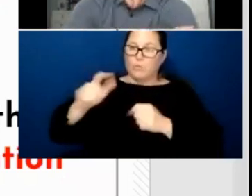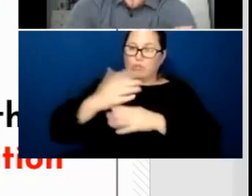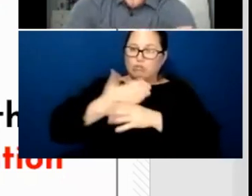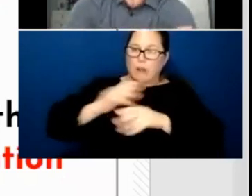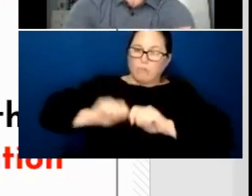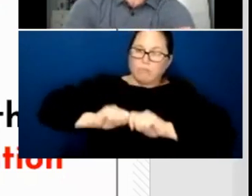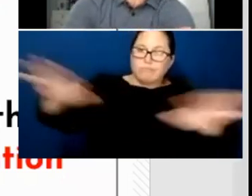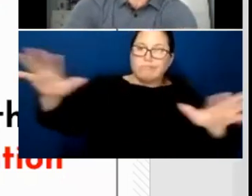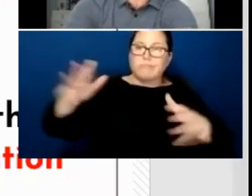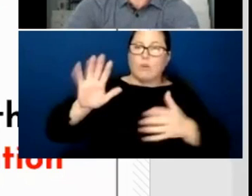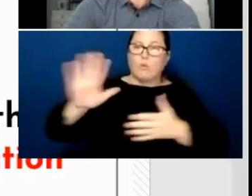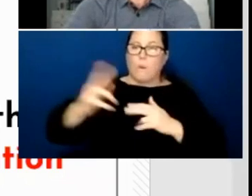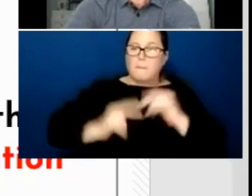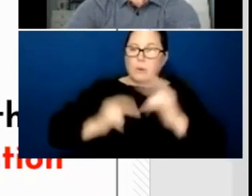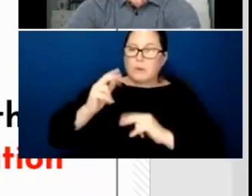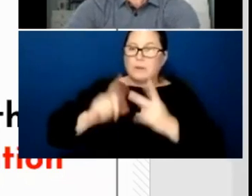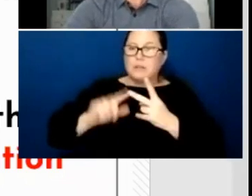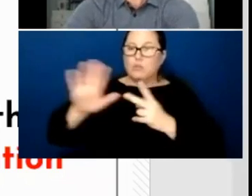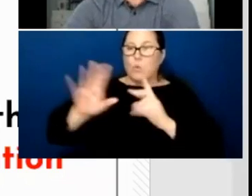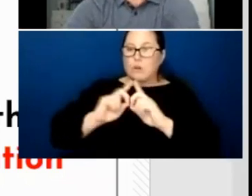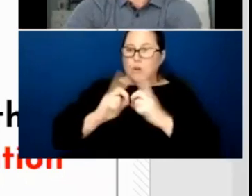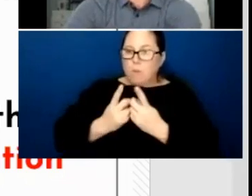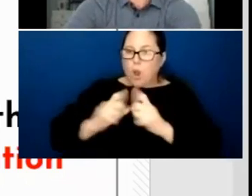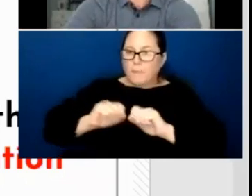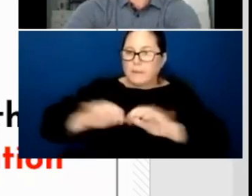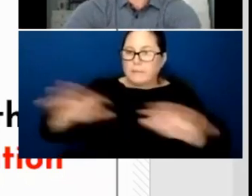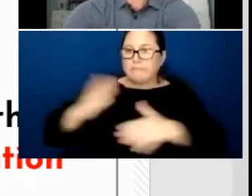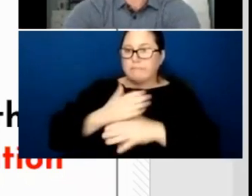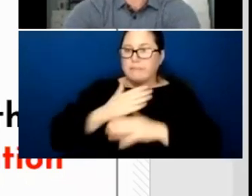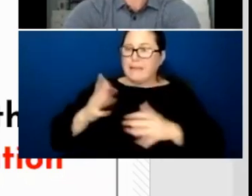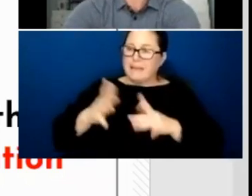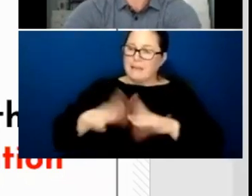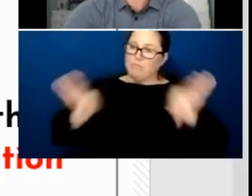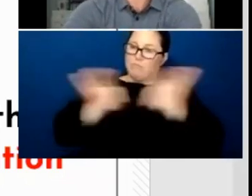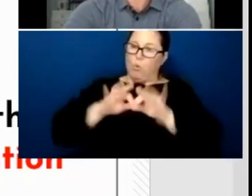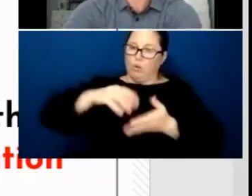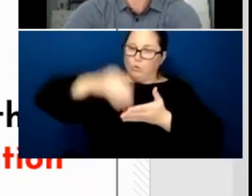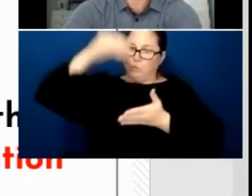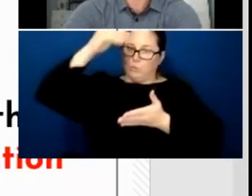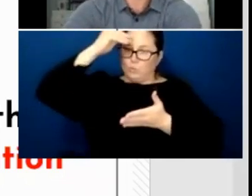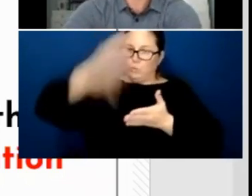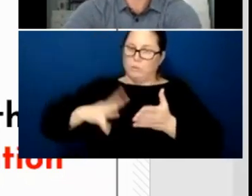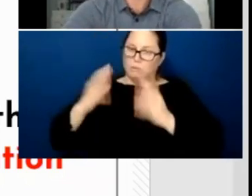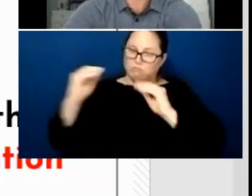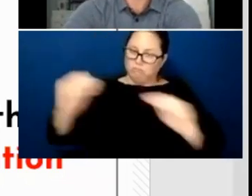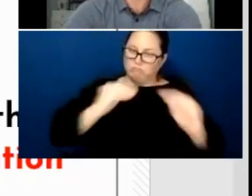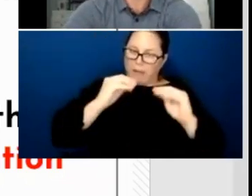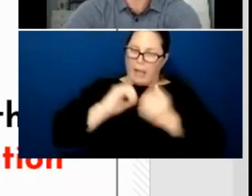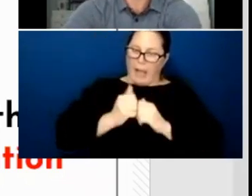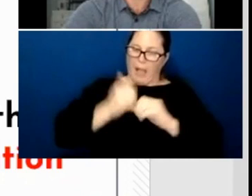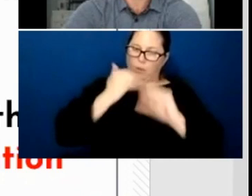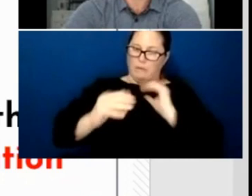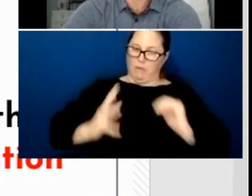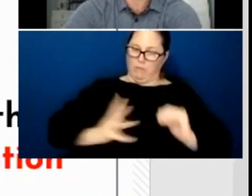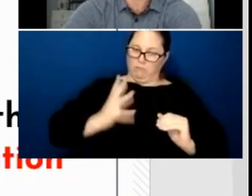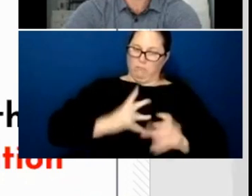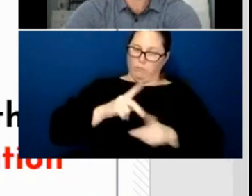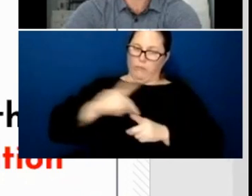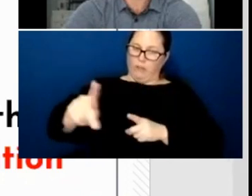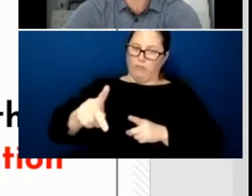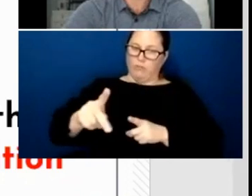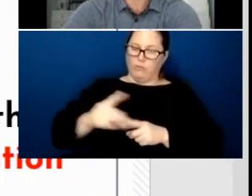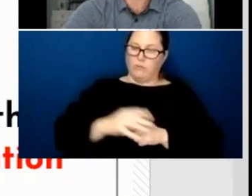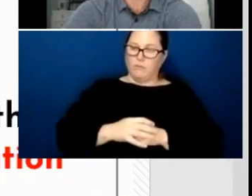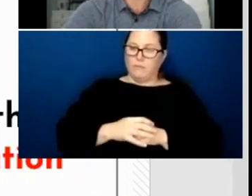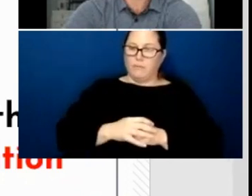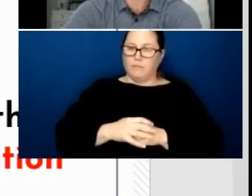department. Let's help all students learn to write emails professionally. We'll talk to our guests about that and how our guests would perceive young